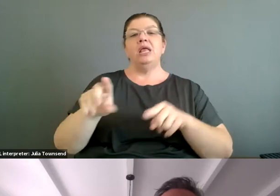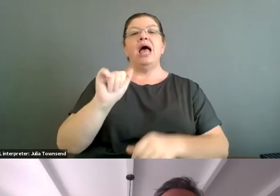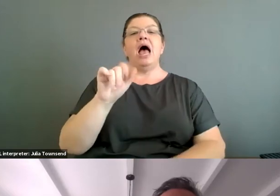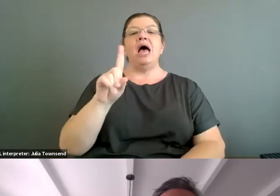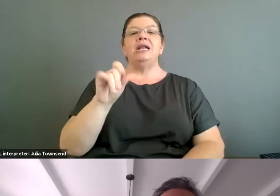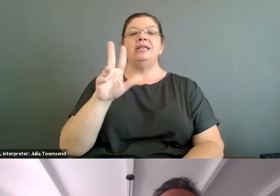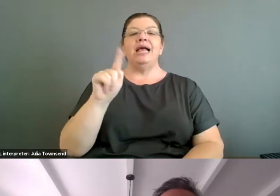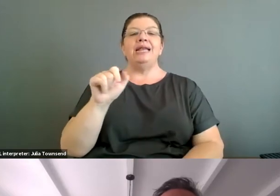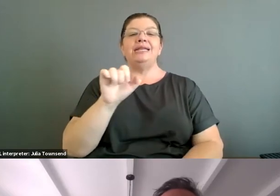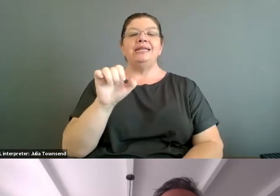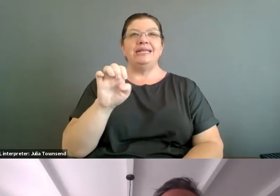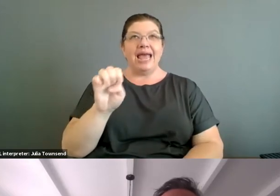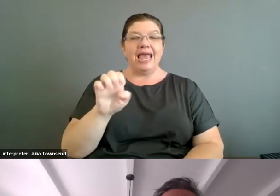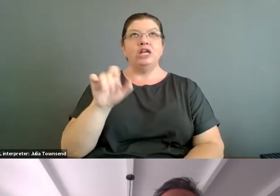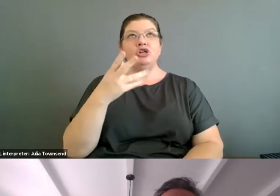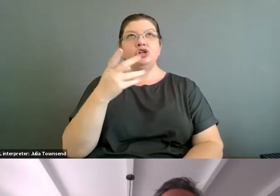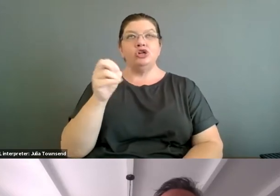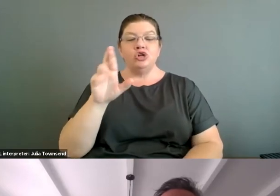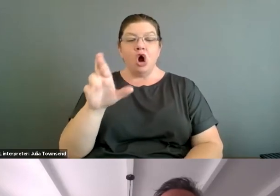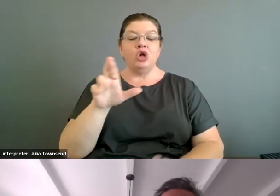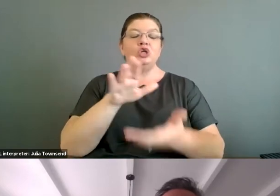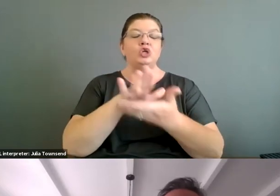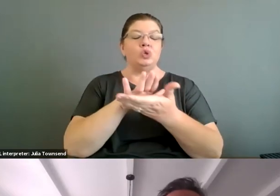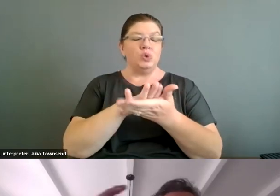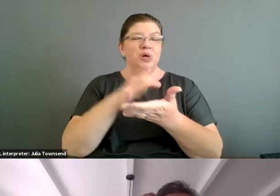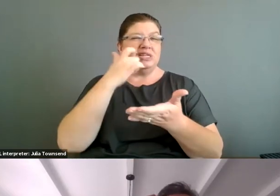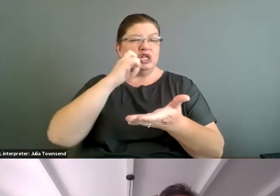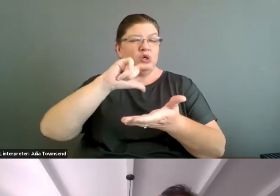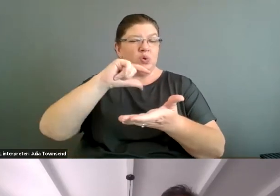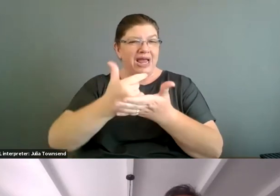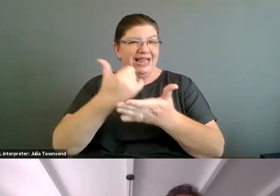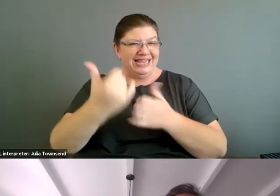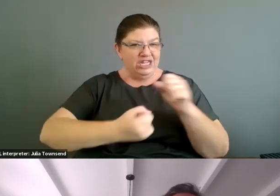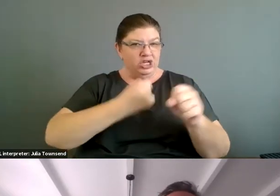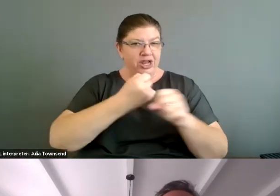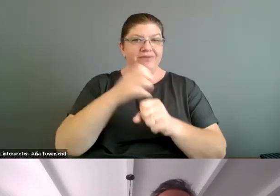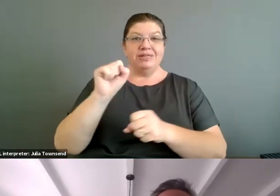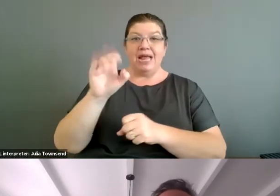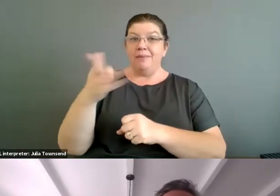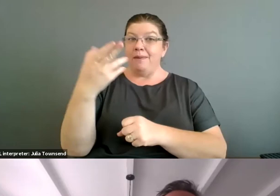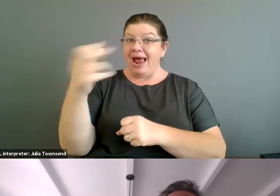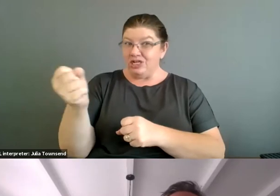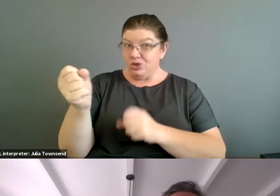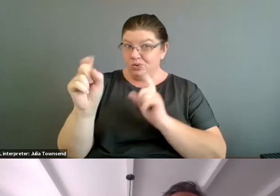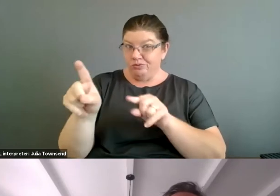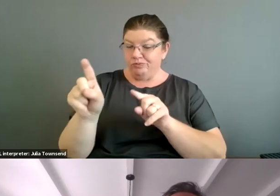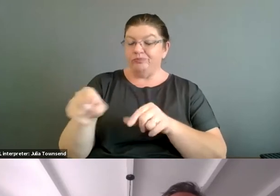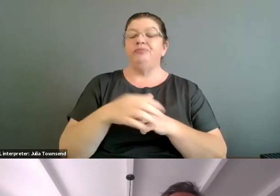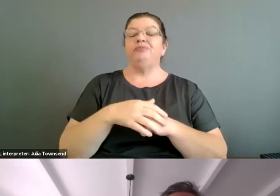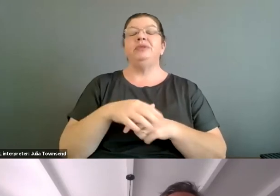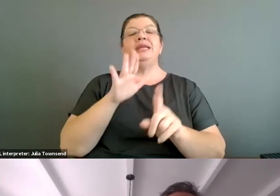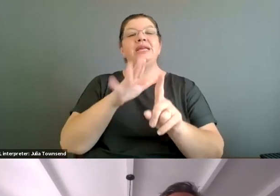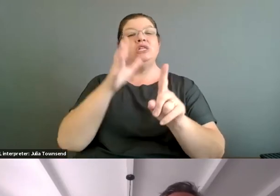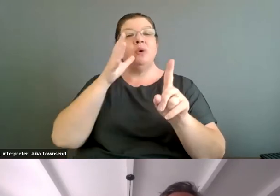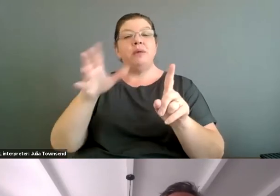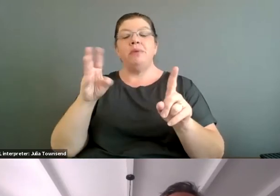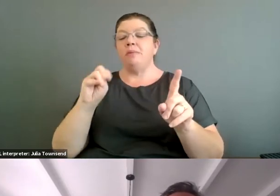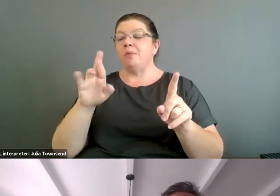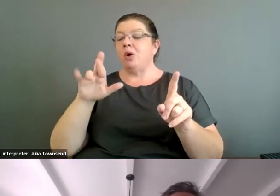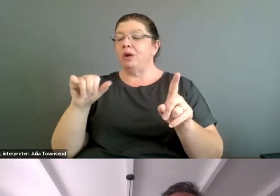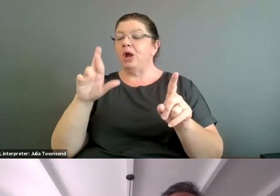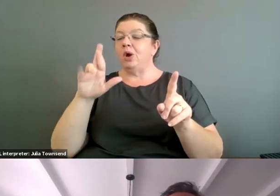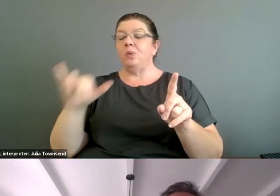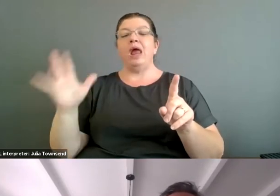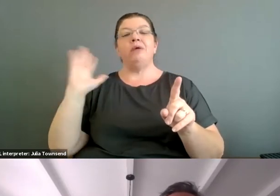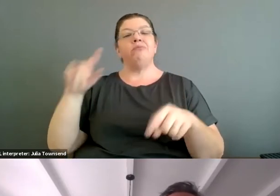School, Santa Barbara Junior High School, and just graduated this year from Santa Barbara High. Mateo's grandmother, Maria Ray, was a longtime